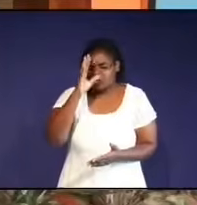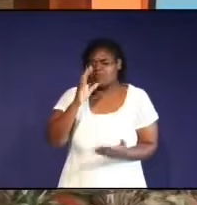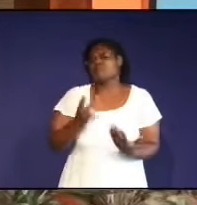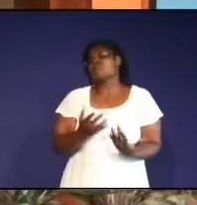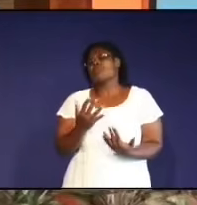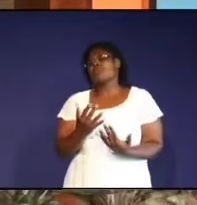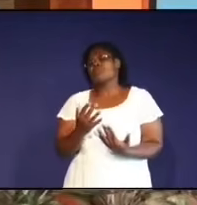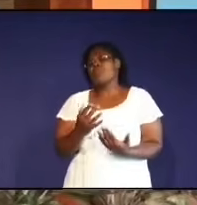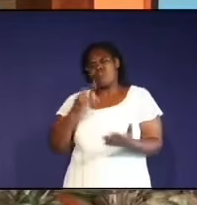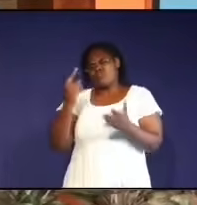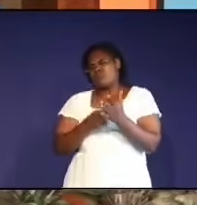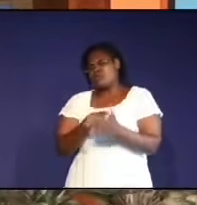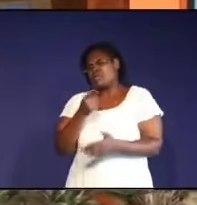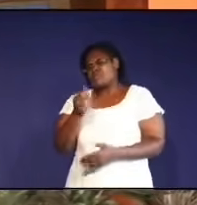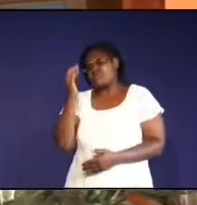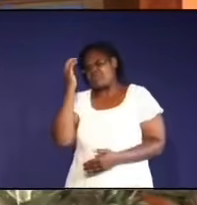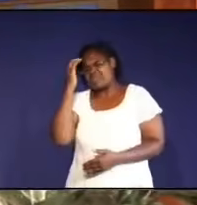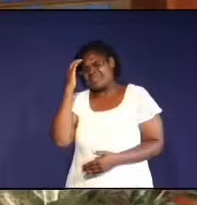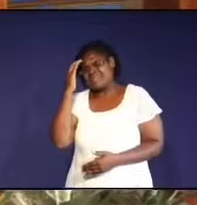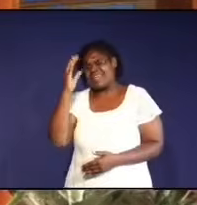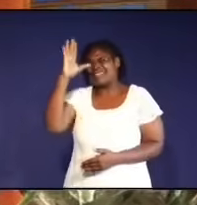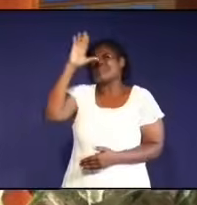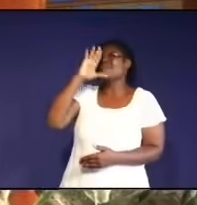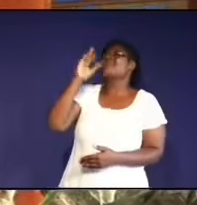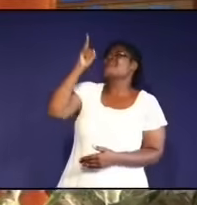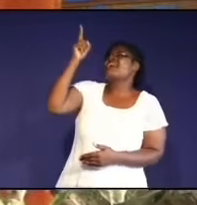sometimes either hard of hearing,